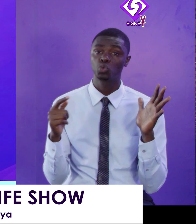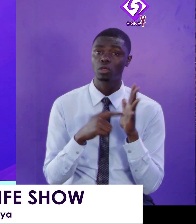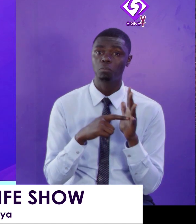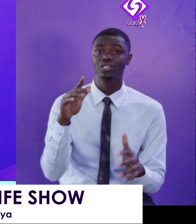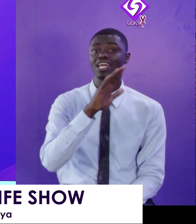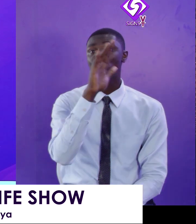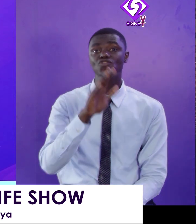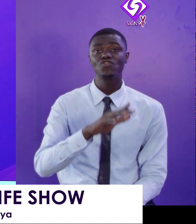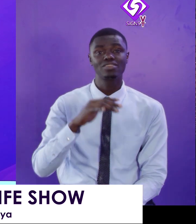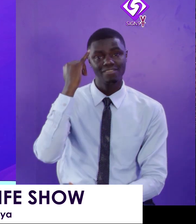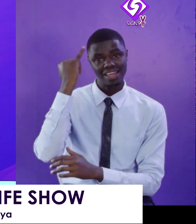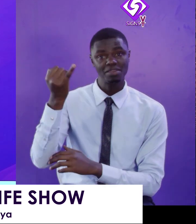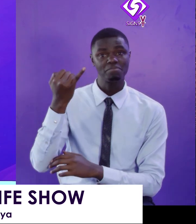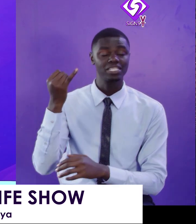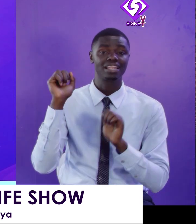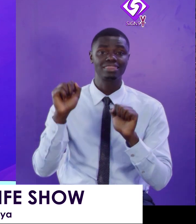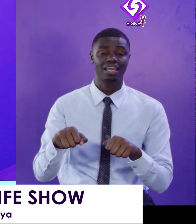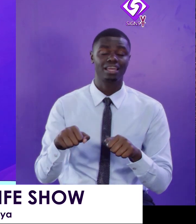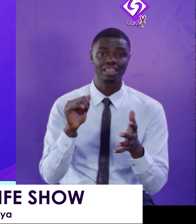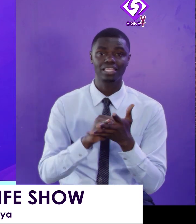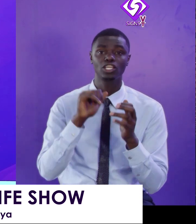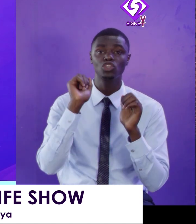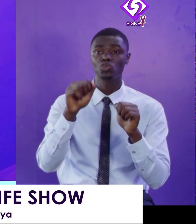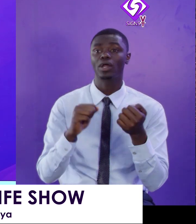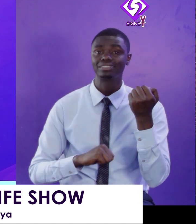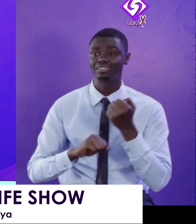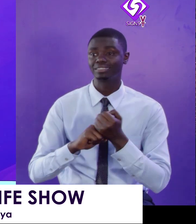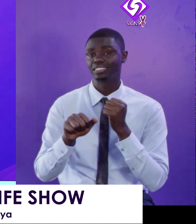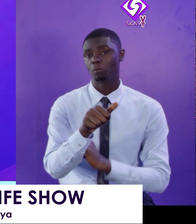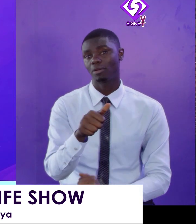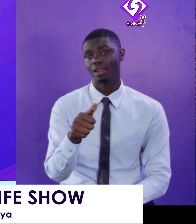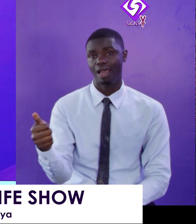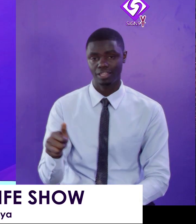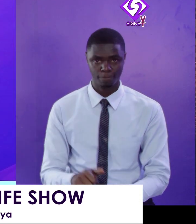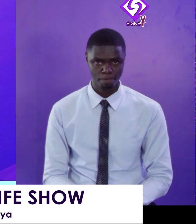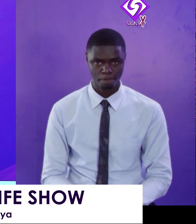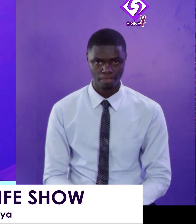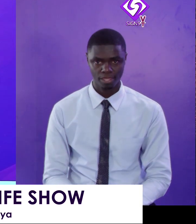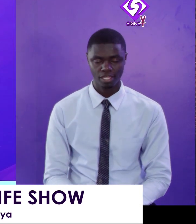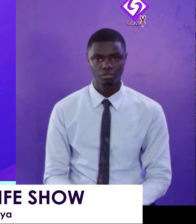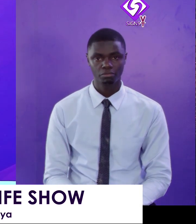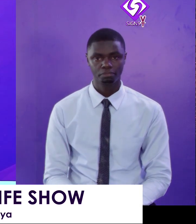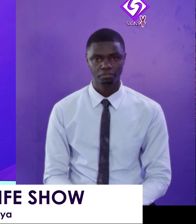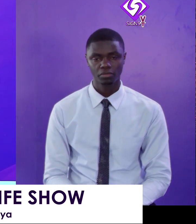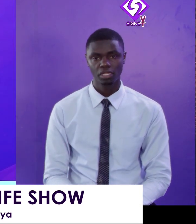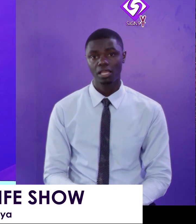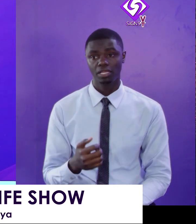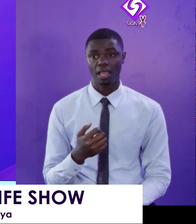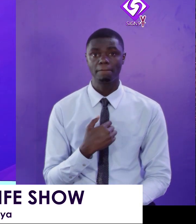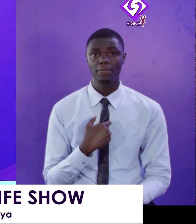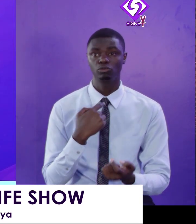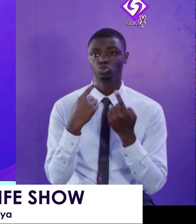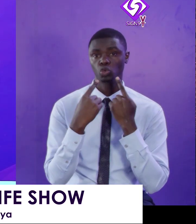never imagined that you can be the one to support others. Am I now talking? Am I talking to many of